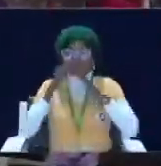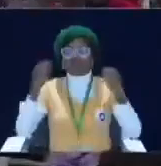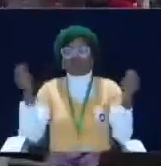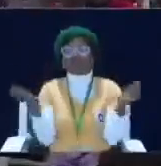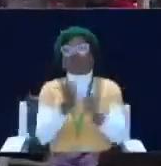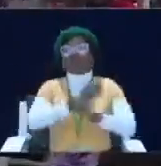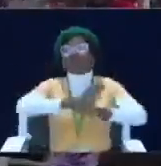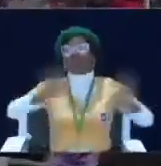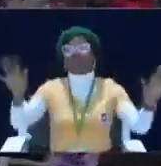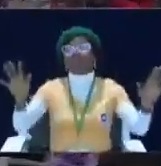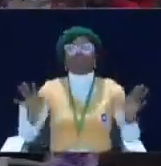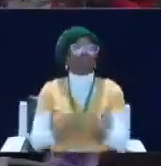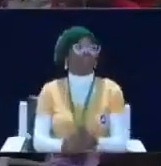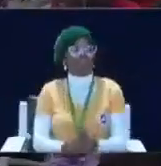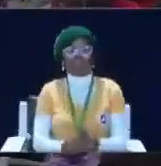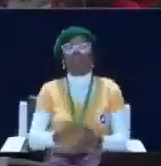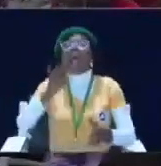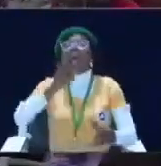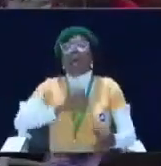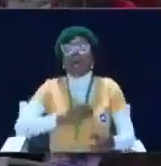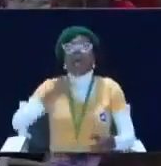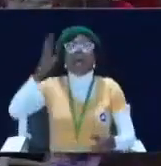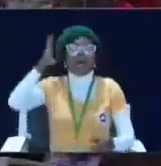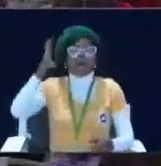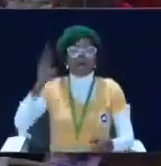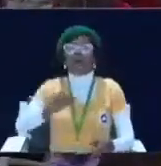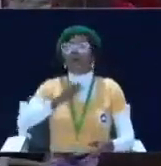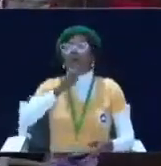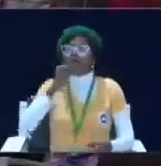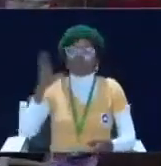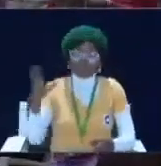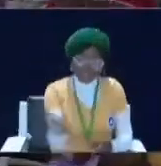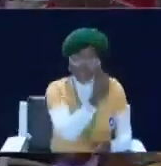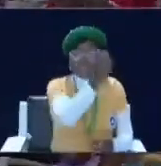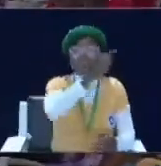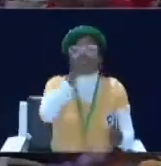I will not take these testimonies for granted.